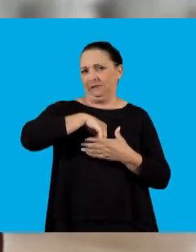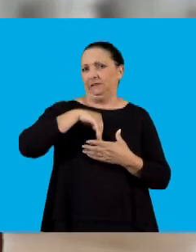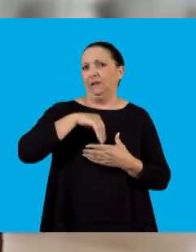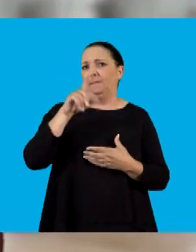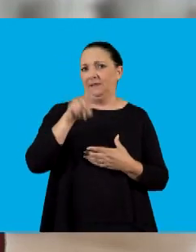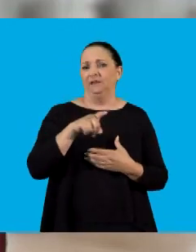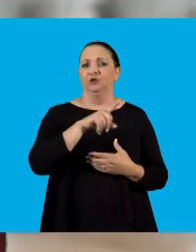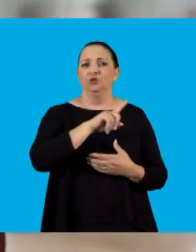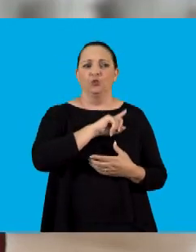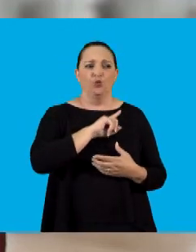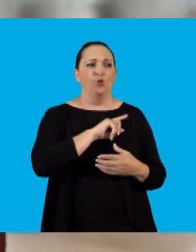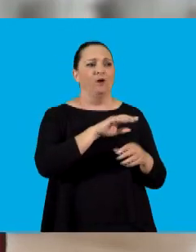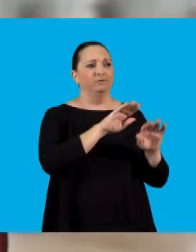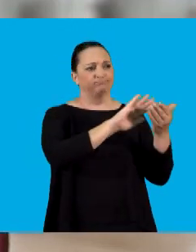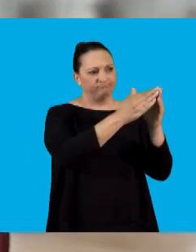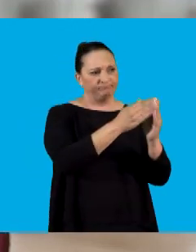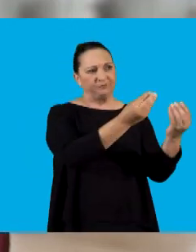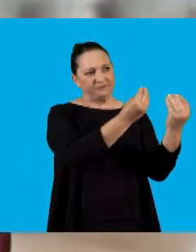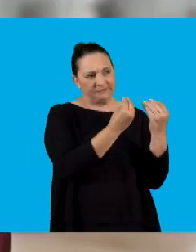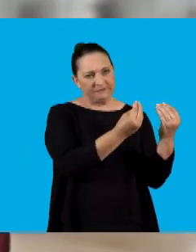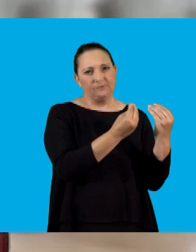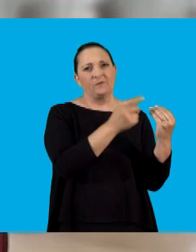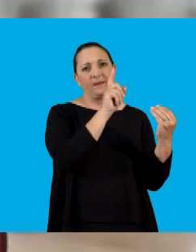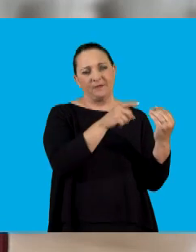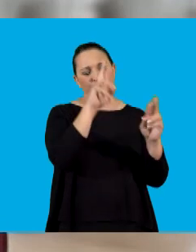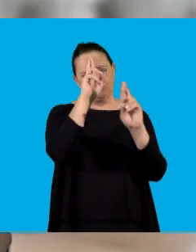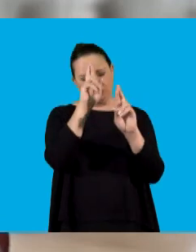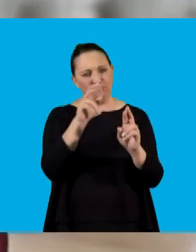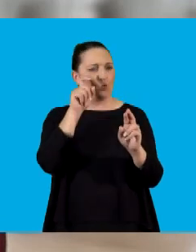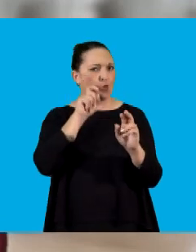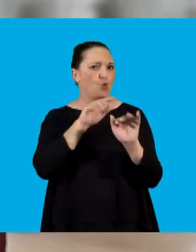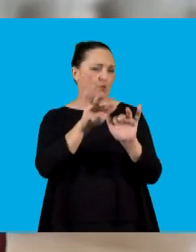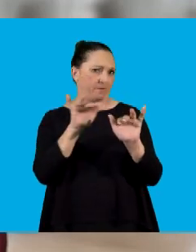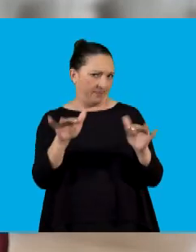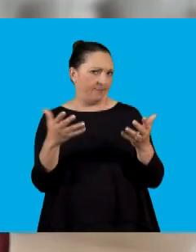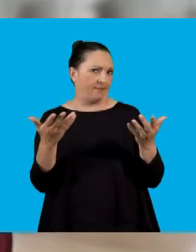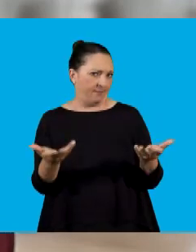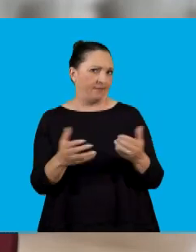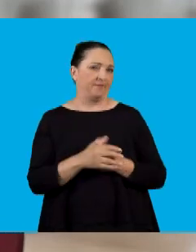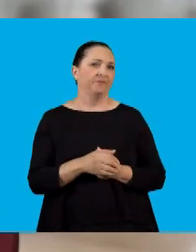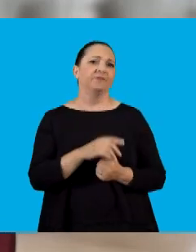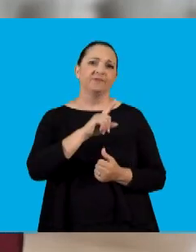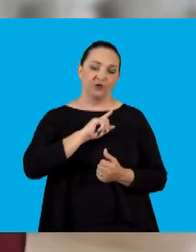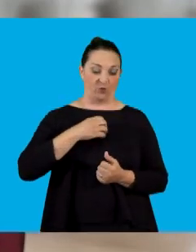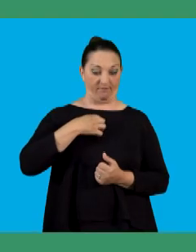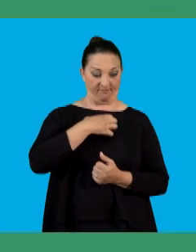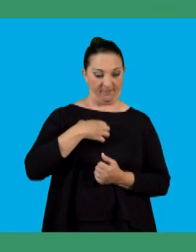your elders is an ethically correct business or ethically correct behavior rather to do.